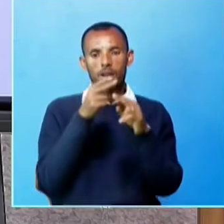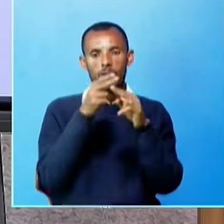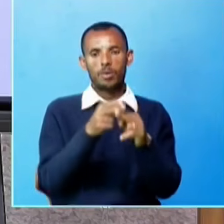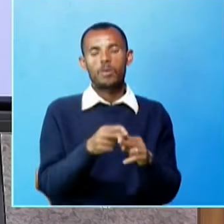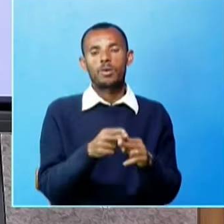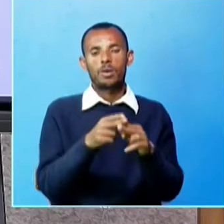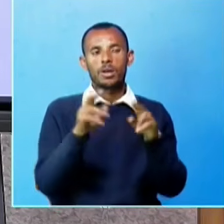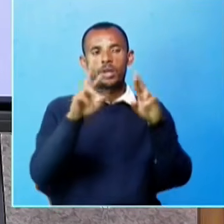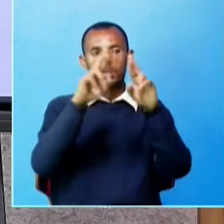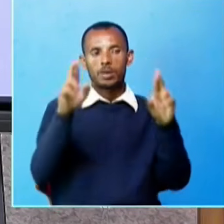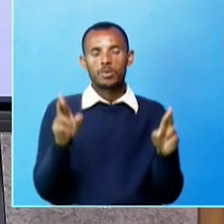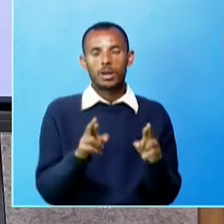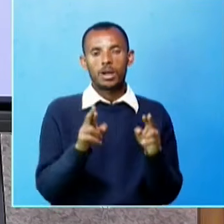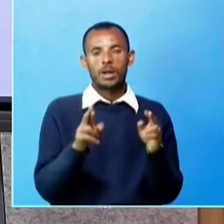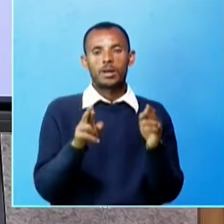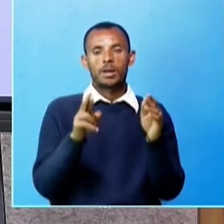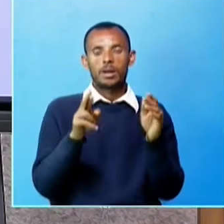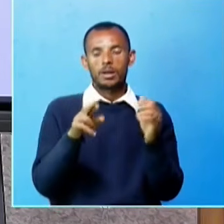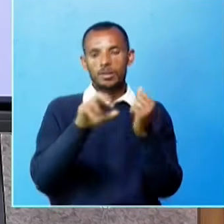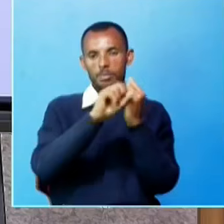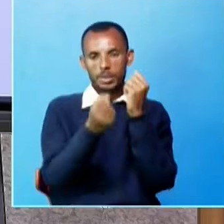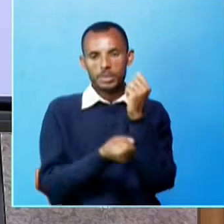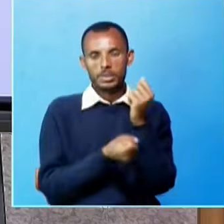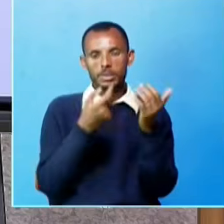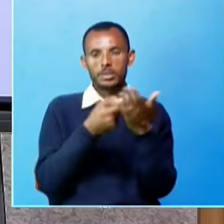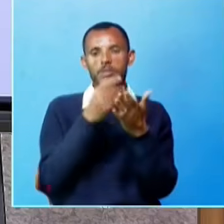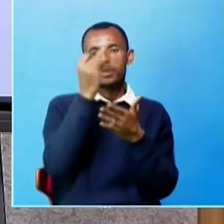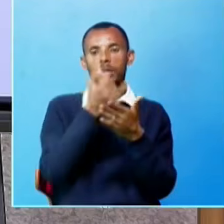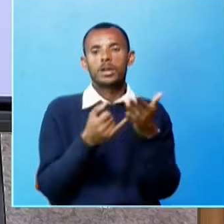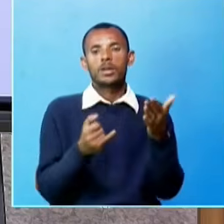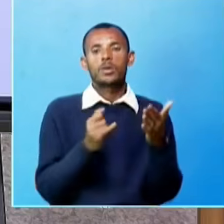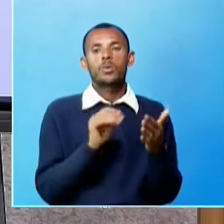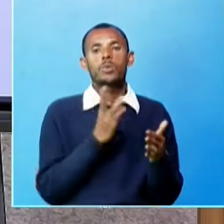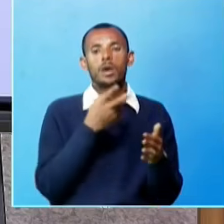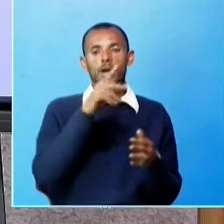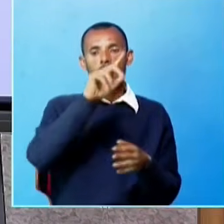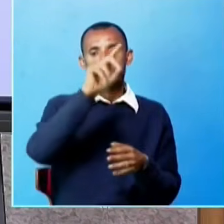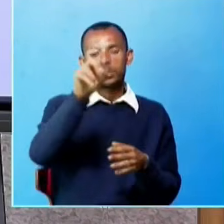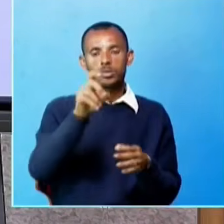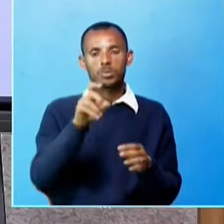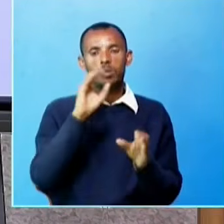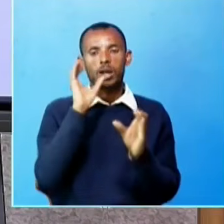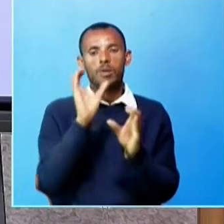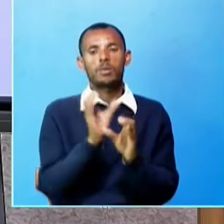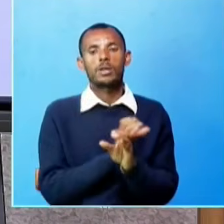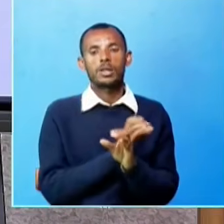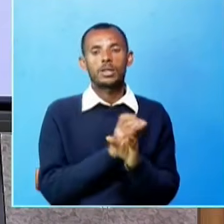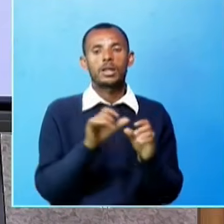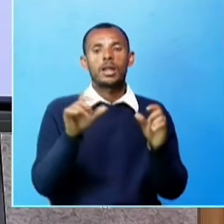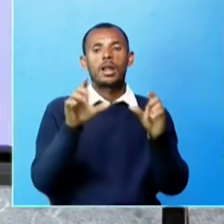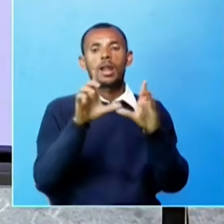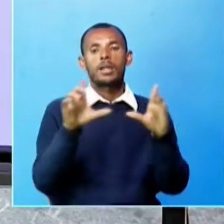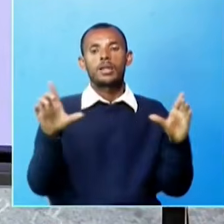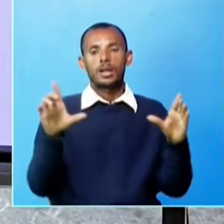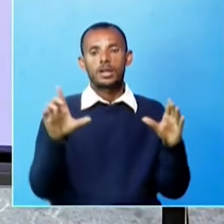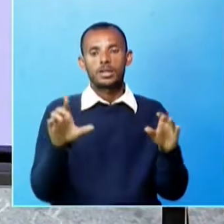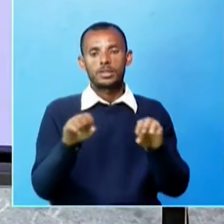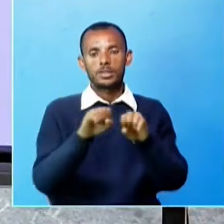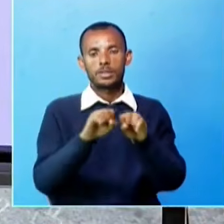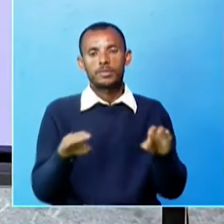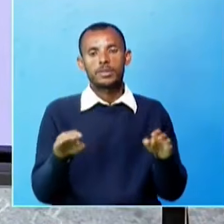prism. Okay, in this figure, we are asked to calculate the lateral surface